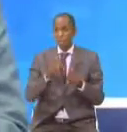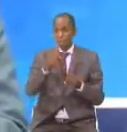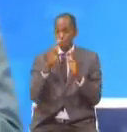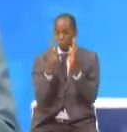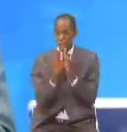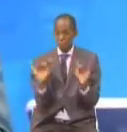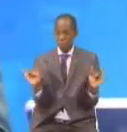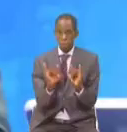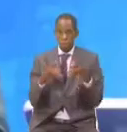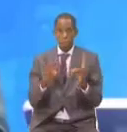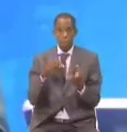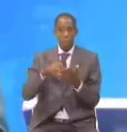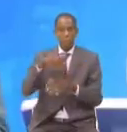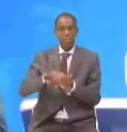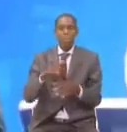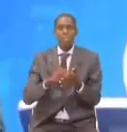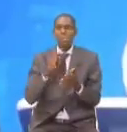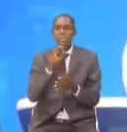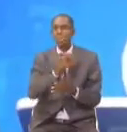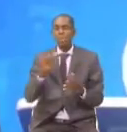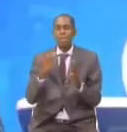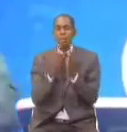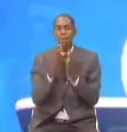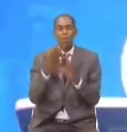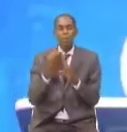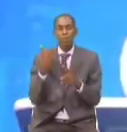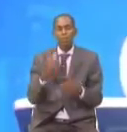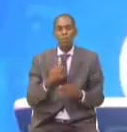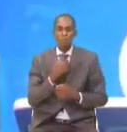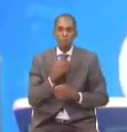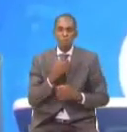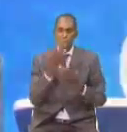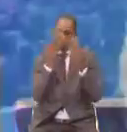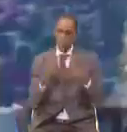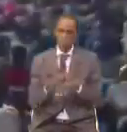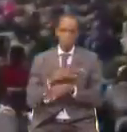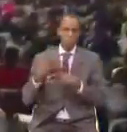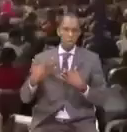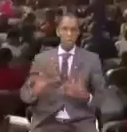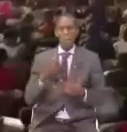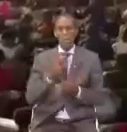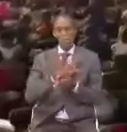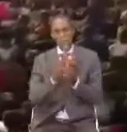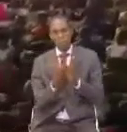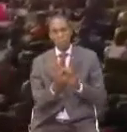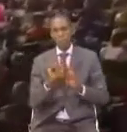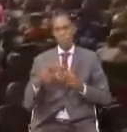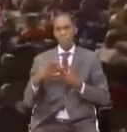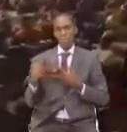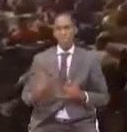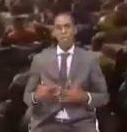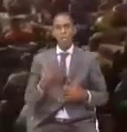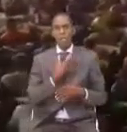prayer from a penitent heart, from a repentant heart. It's a prayer from a submissive heart. And when you